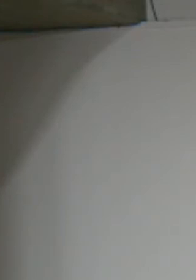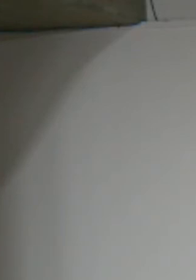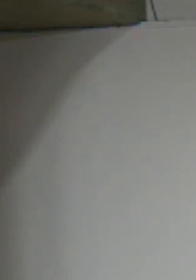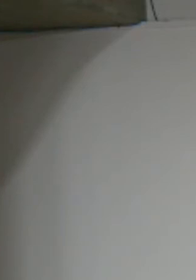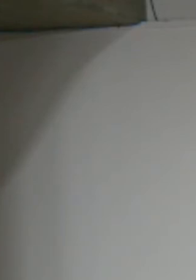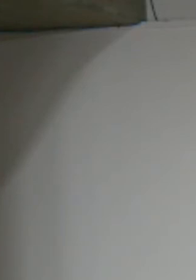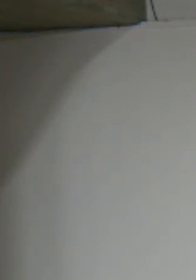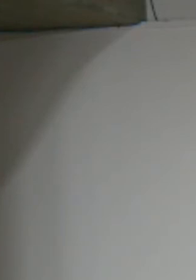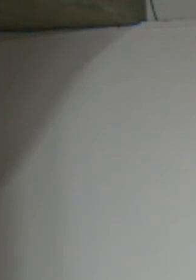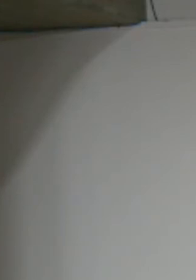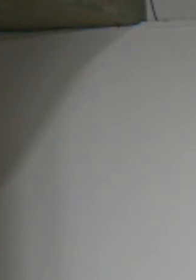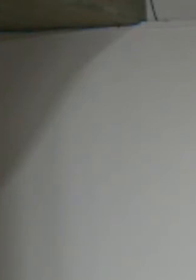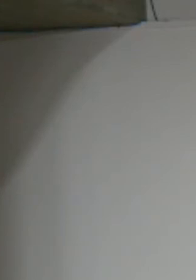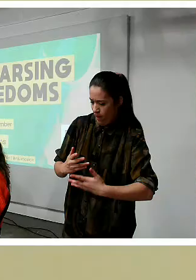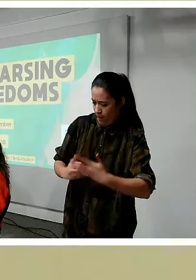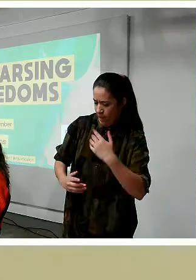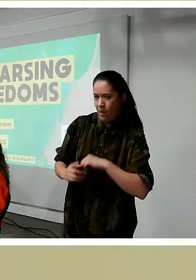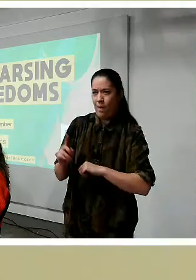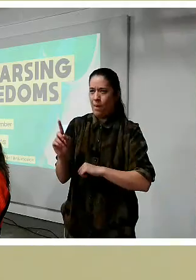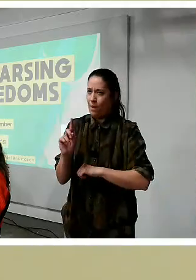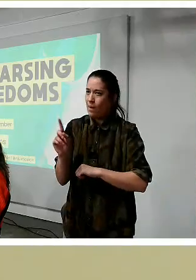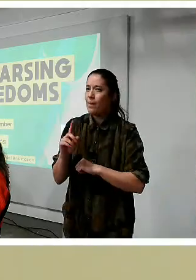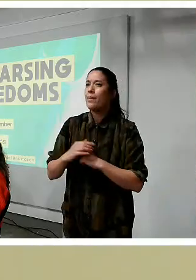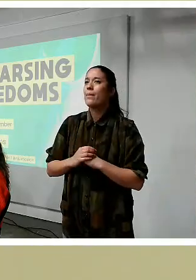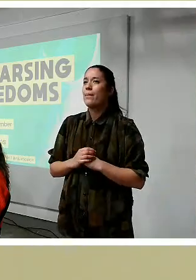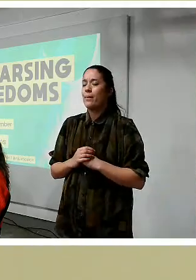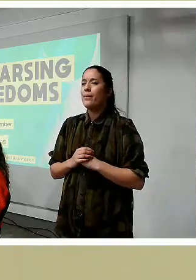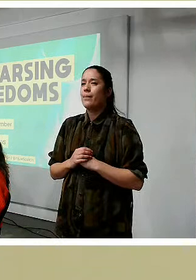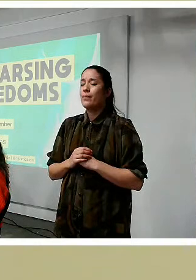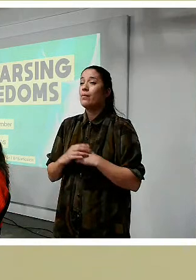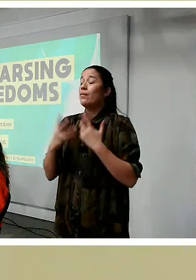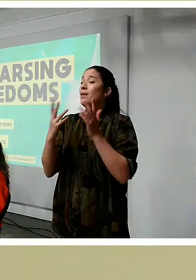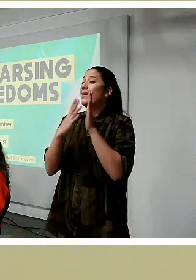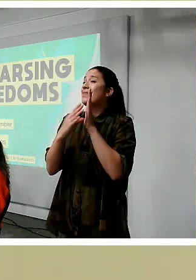that when it came to their own bodies,